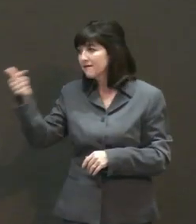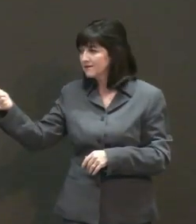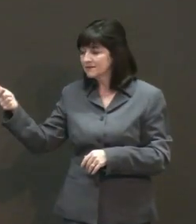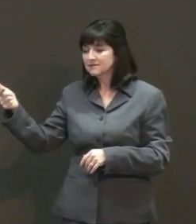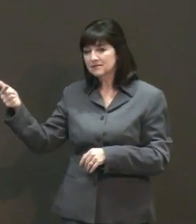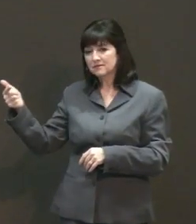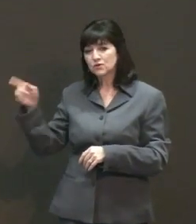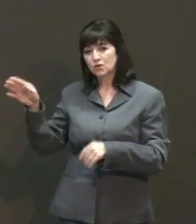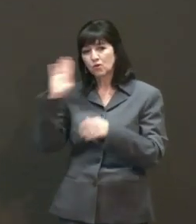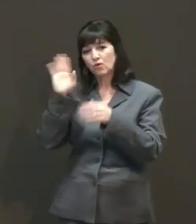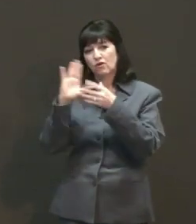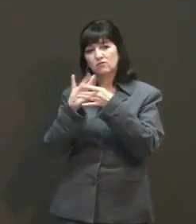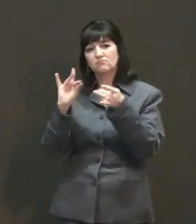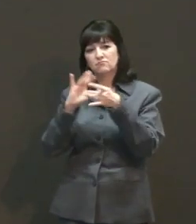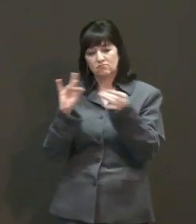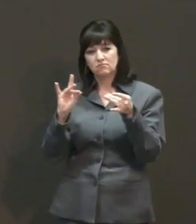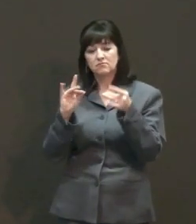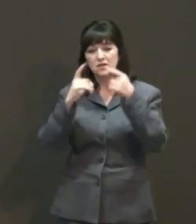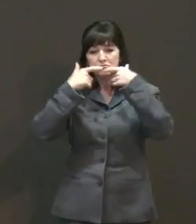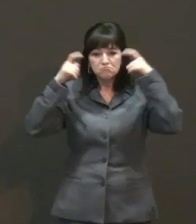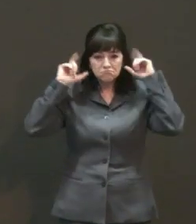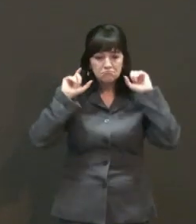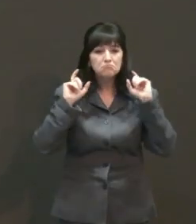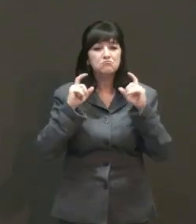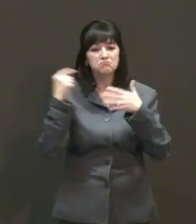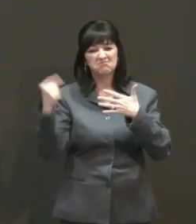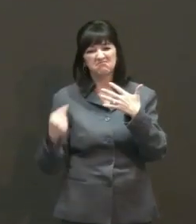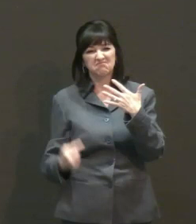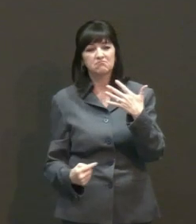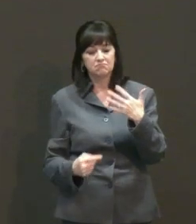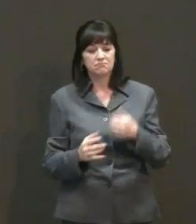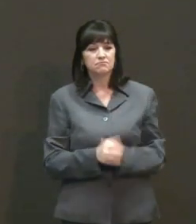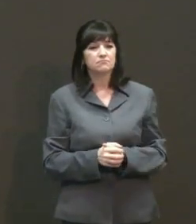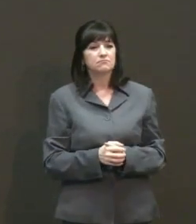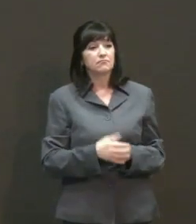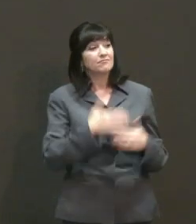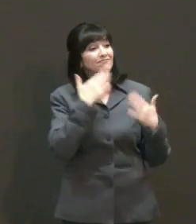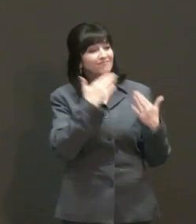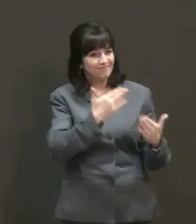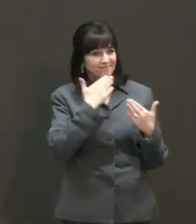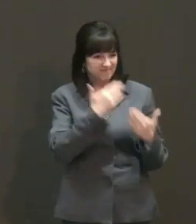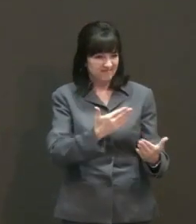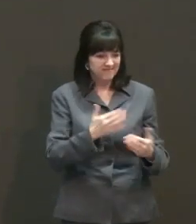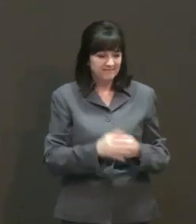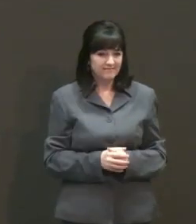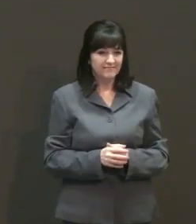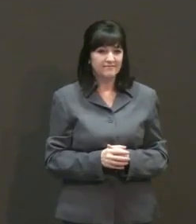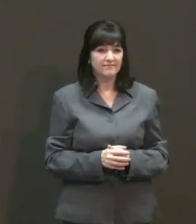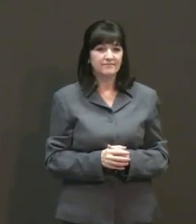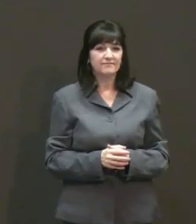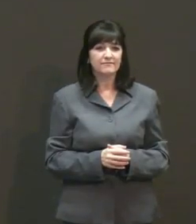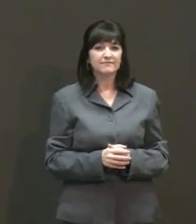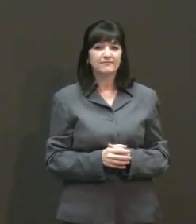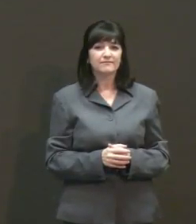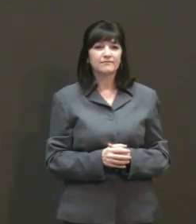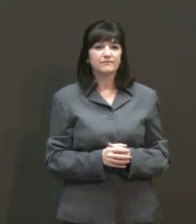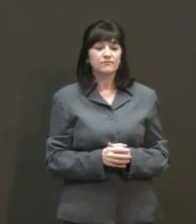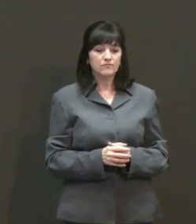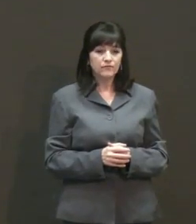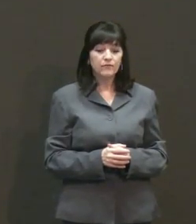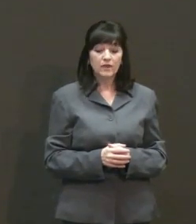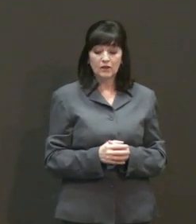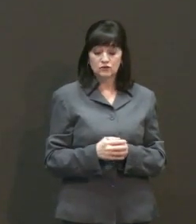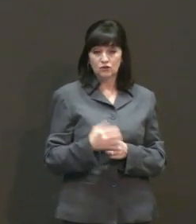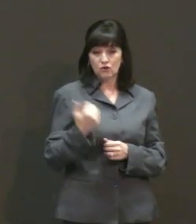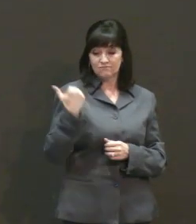about the cloth face coverings first. Great. Dr. Rattay. Thank you, Governor. So Over the weekend,